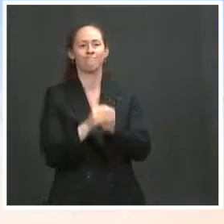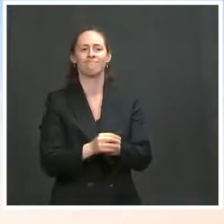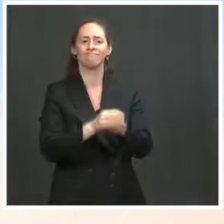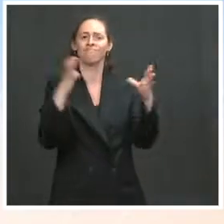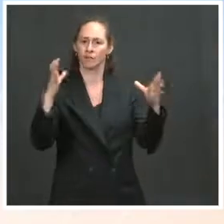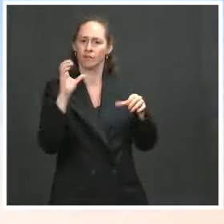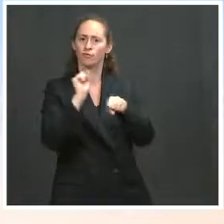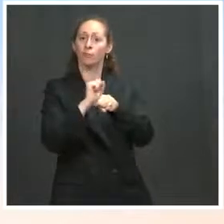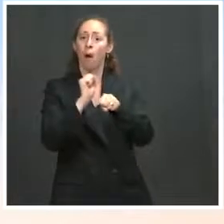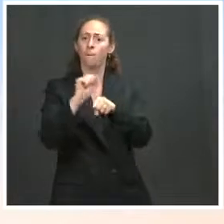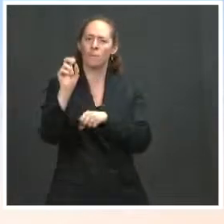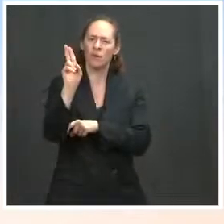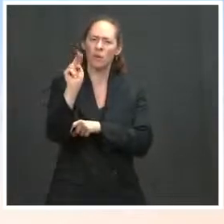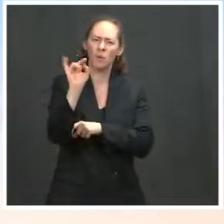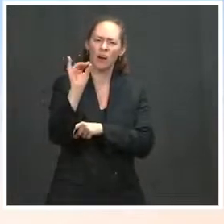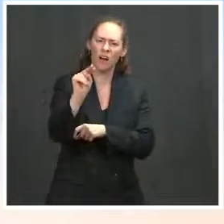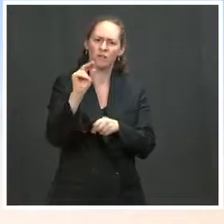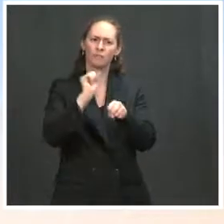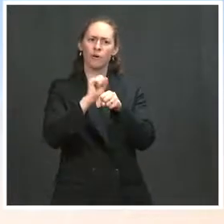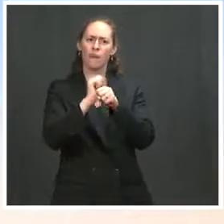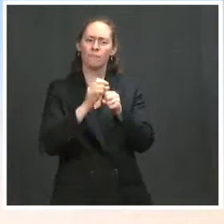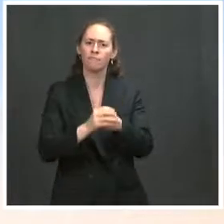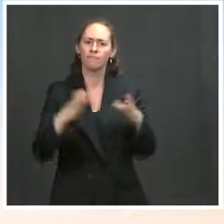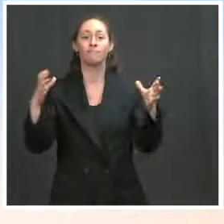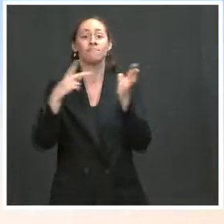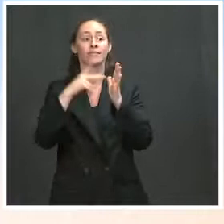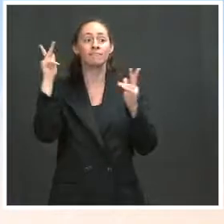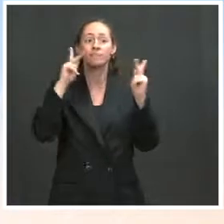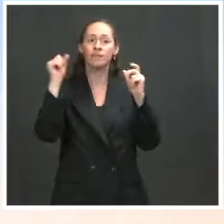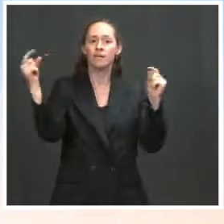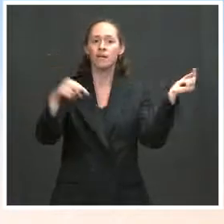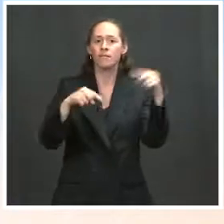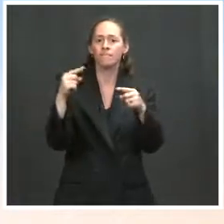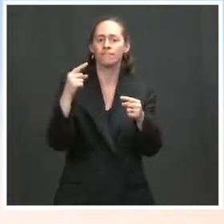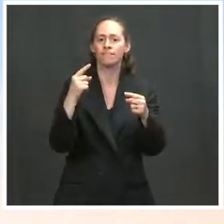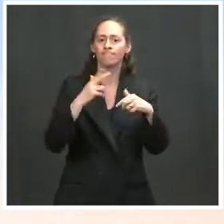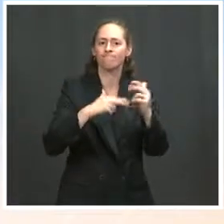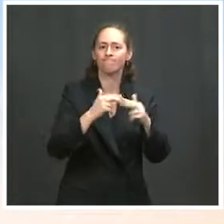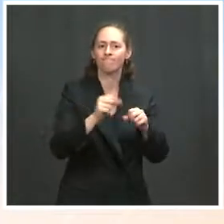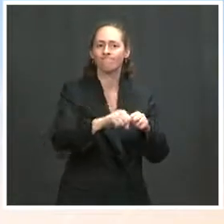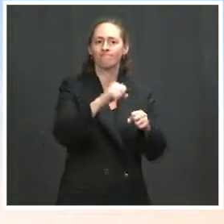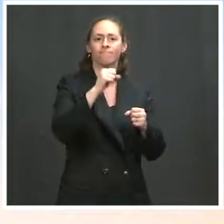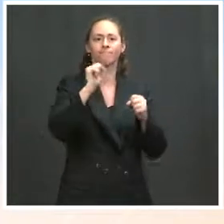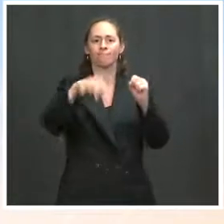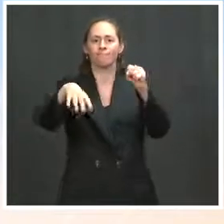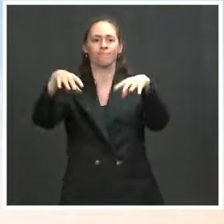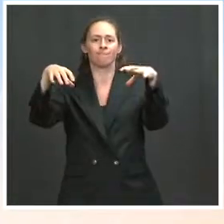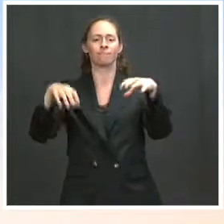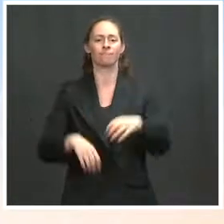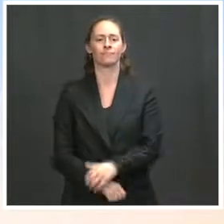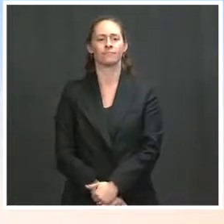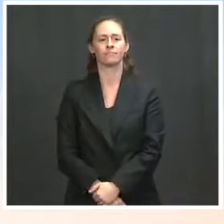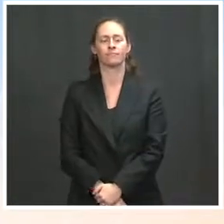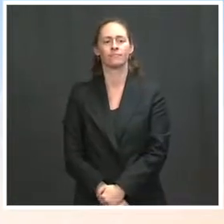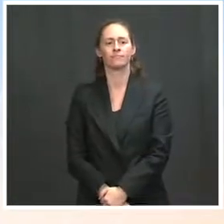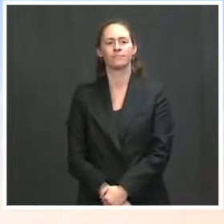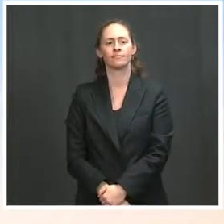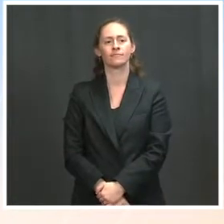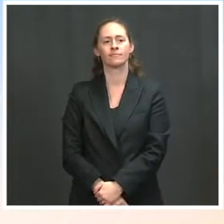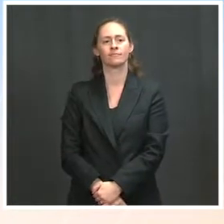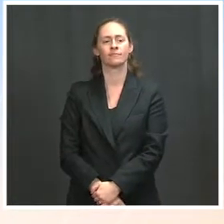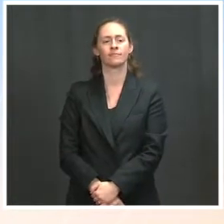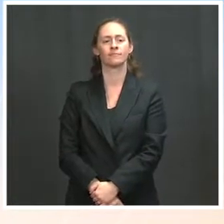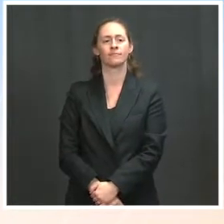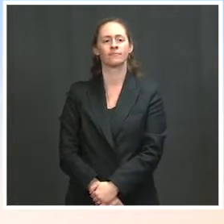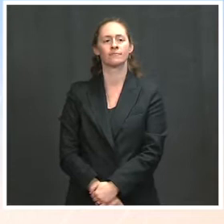housing. As you may have seen by now, today the president asked the intelligence community to redouble their